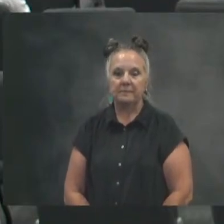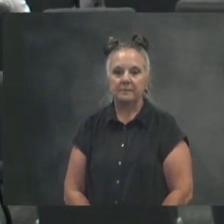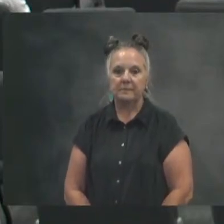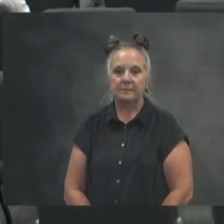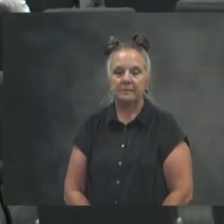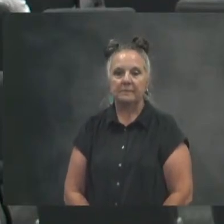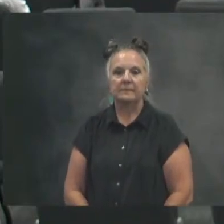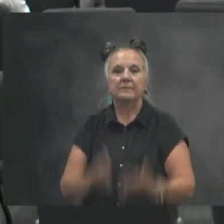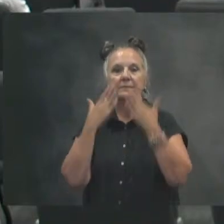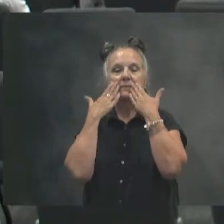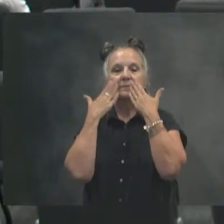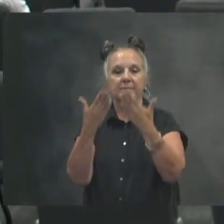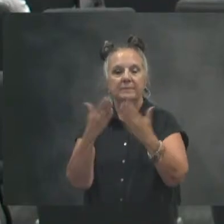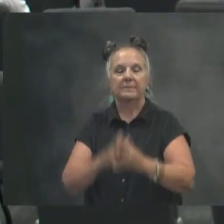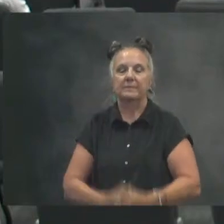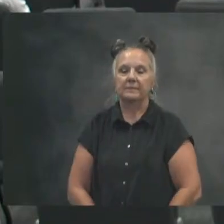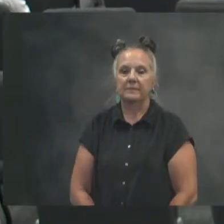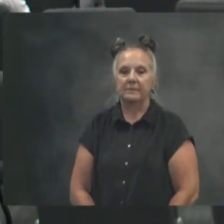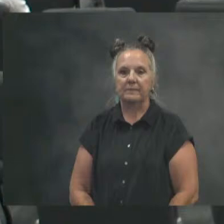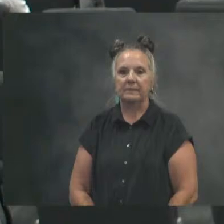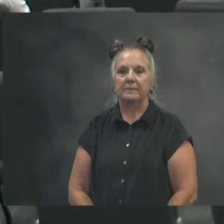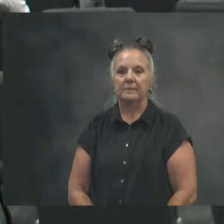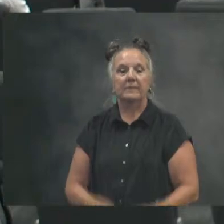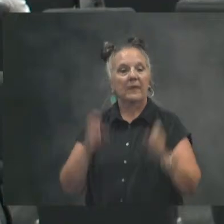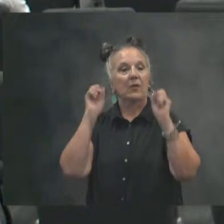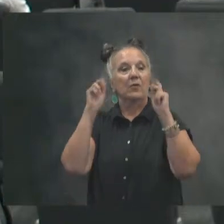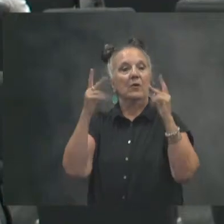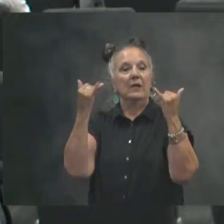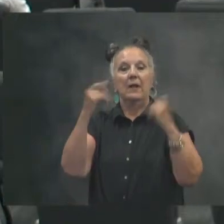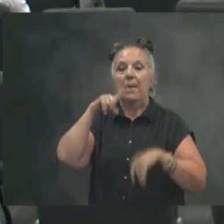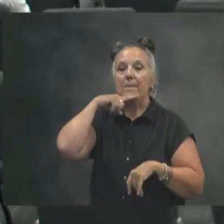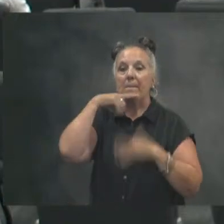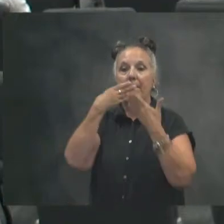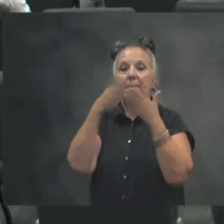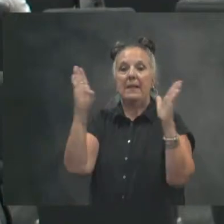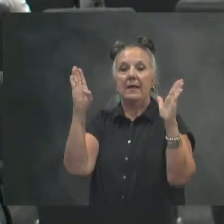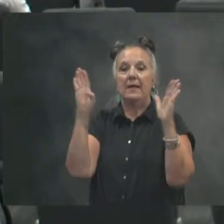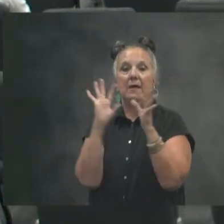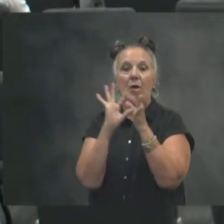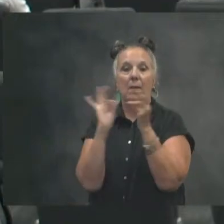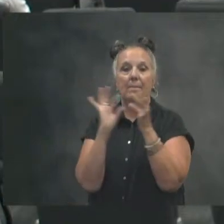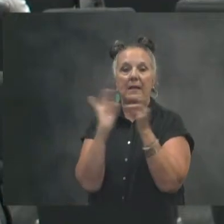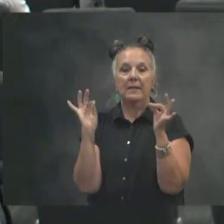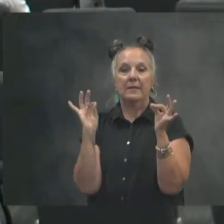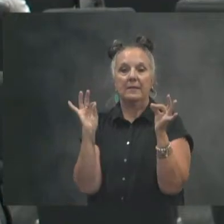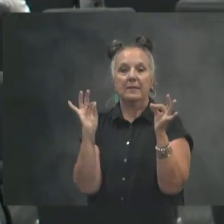Thank you. Okay, that brings us to public comment.